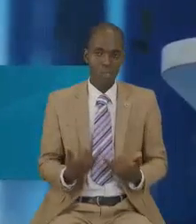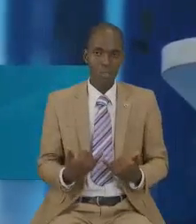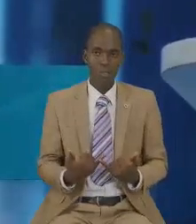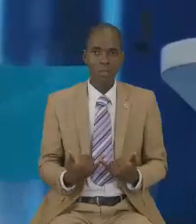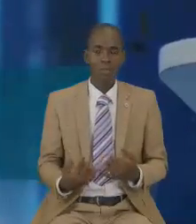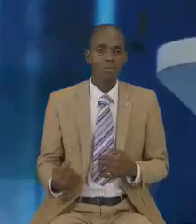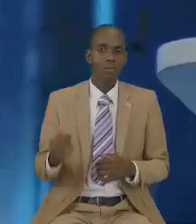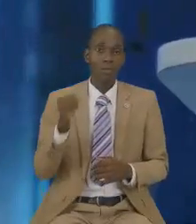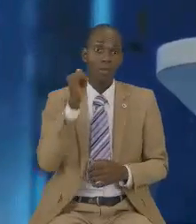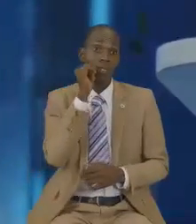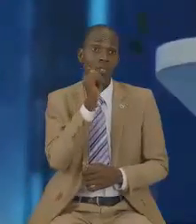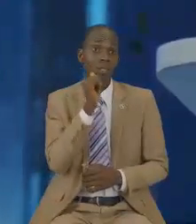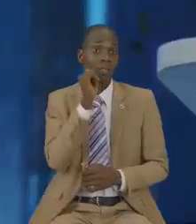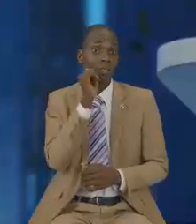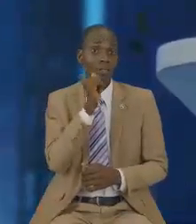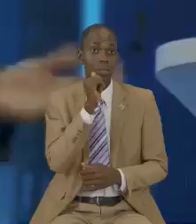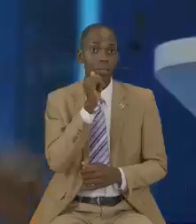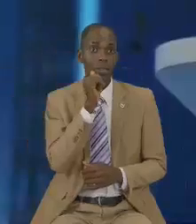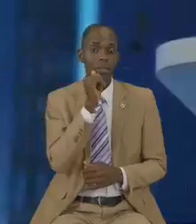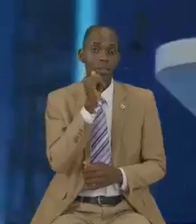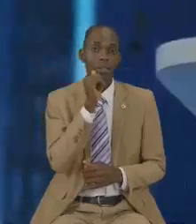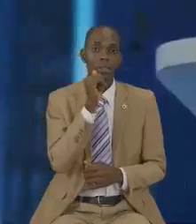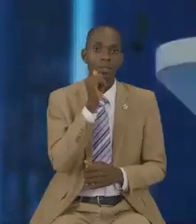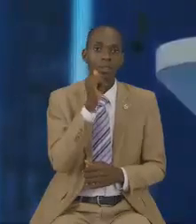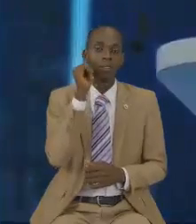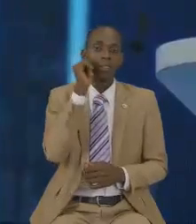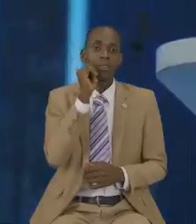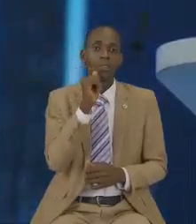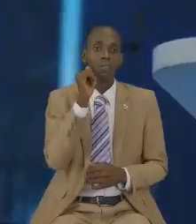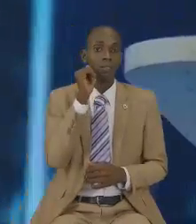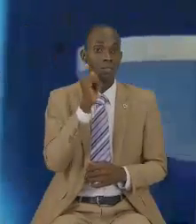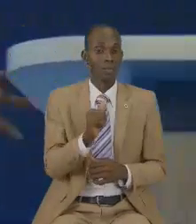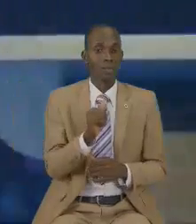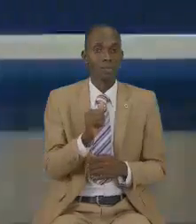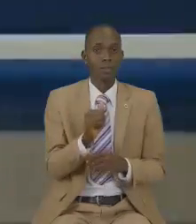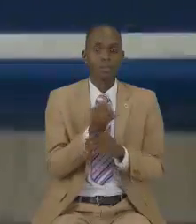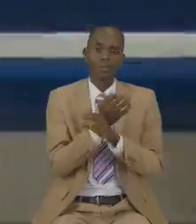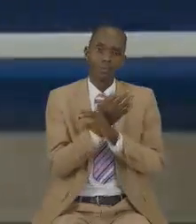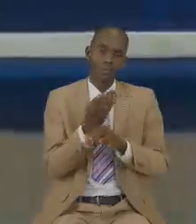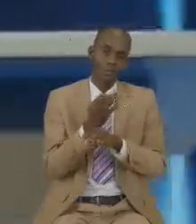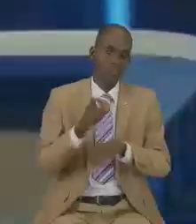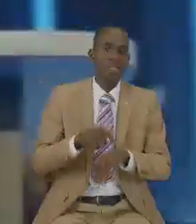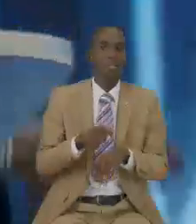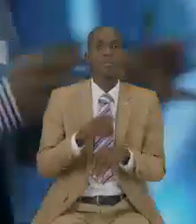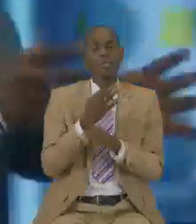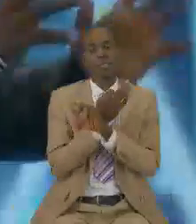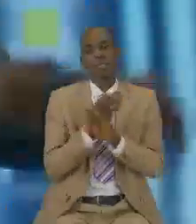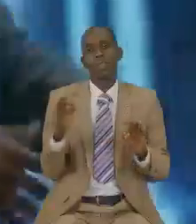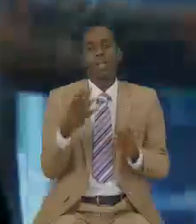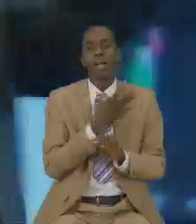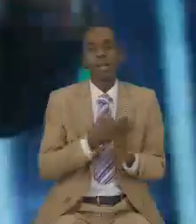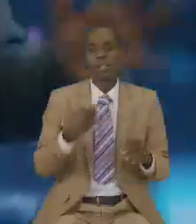daily, timely freedom that comes to you, and it